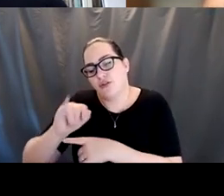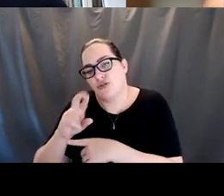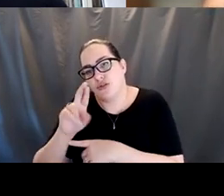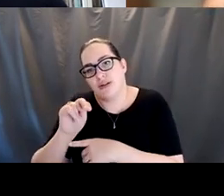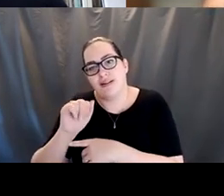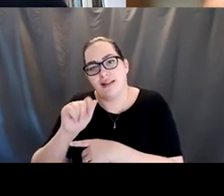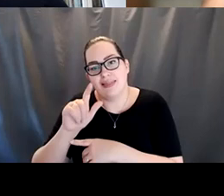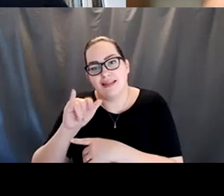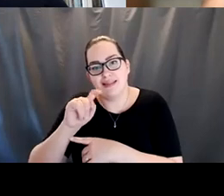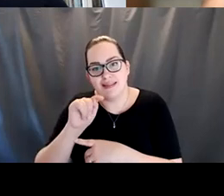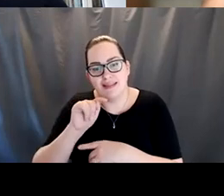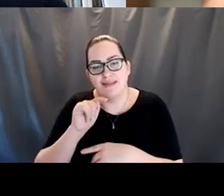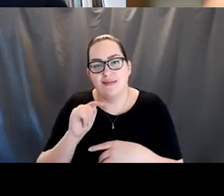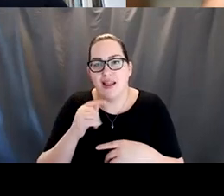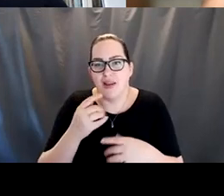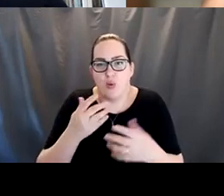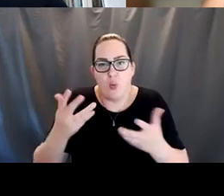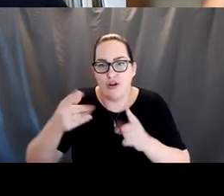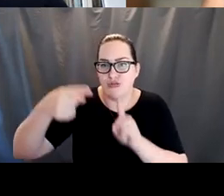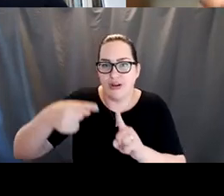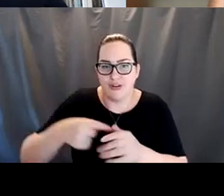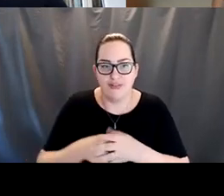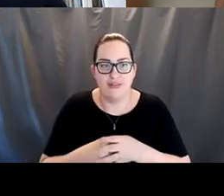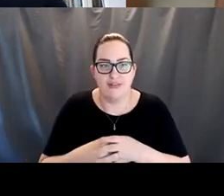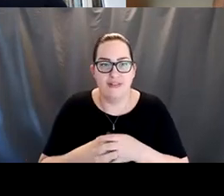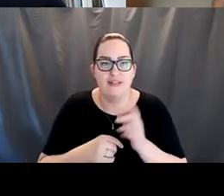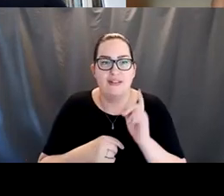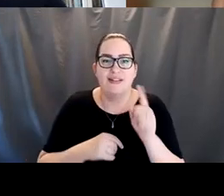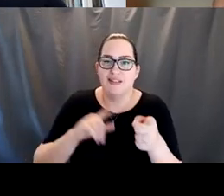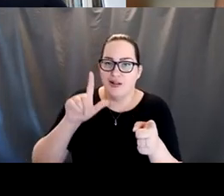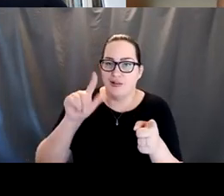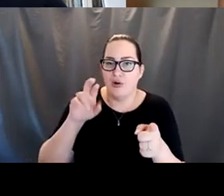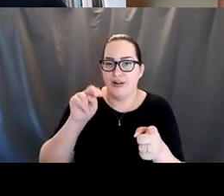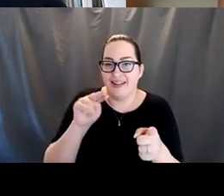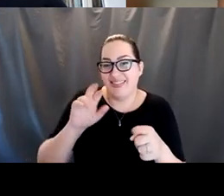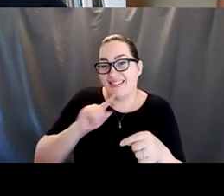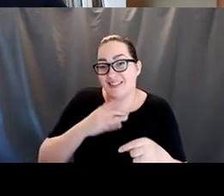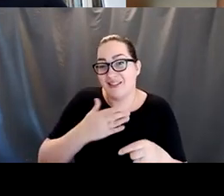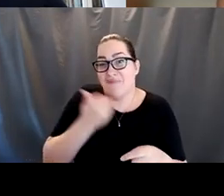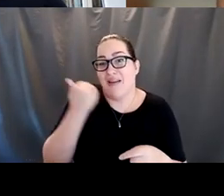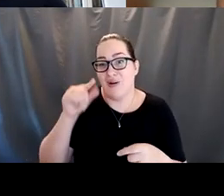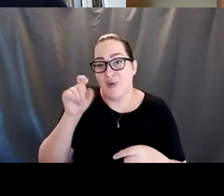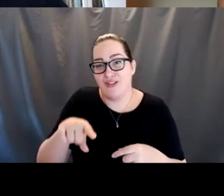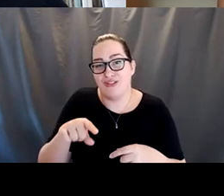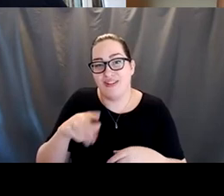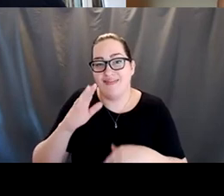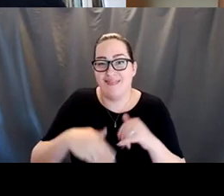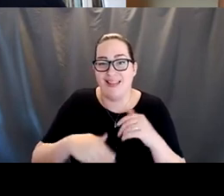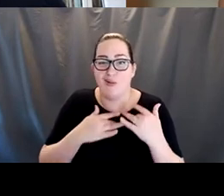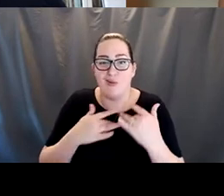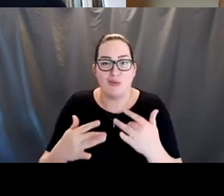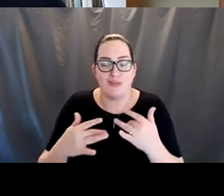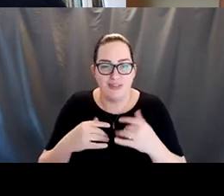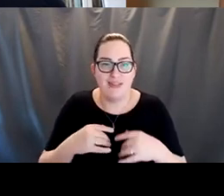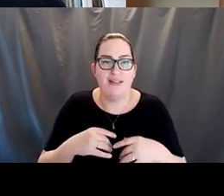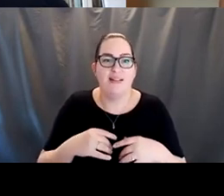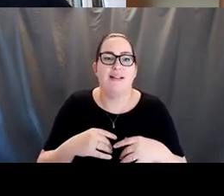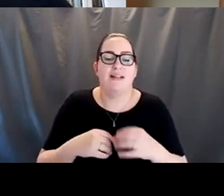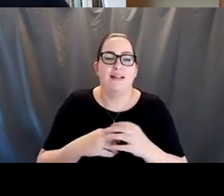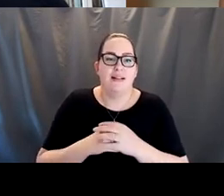something, like you are on the ground able to make something. Make history is what I tell students. We're going to make history. We're not going to just learn a set of